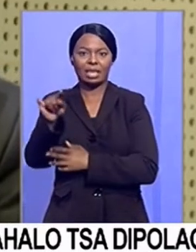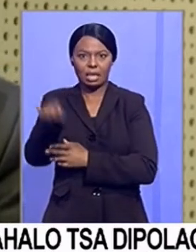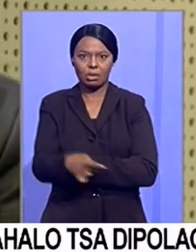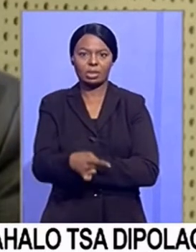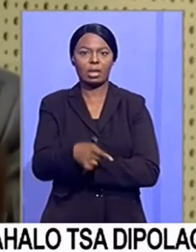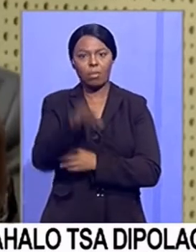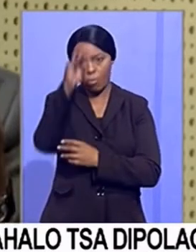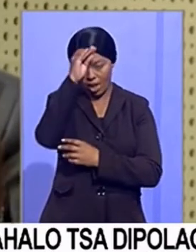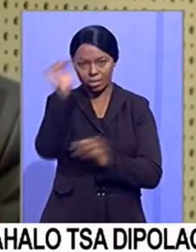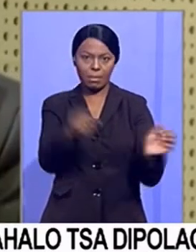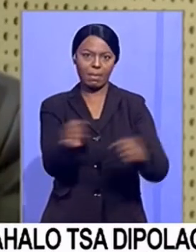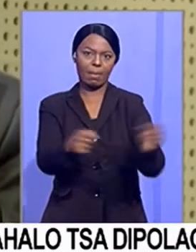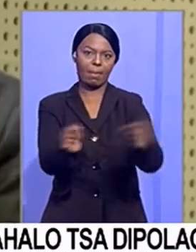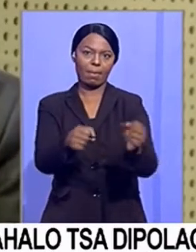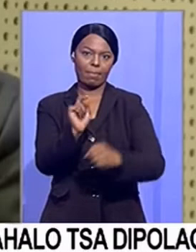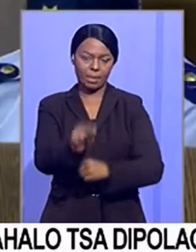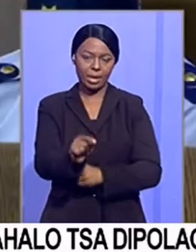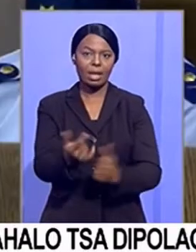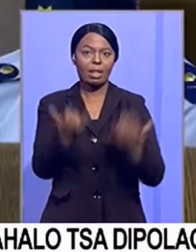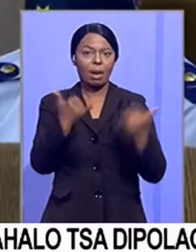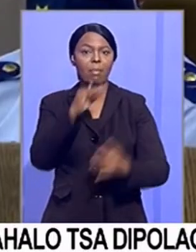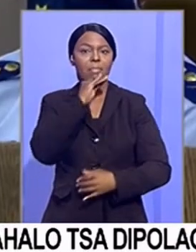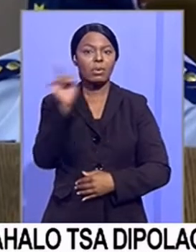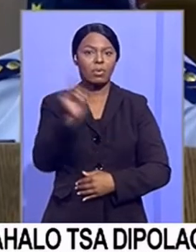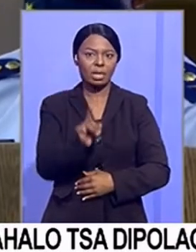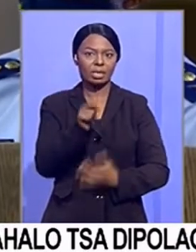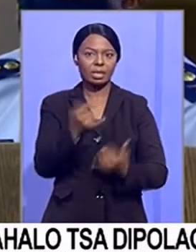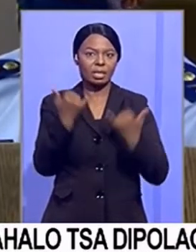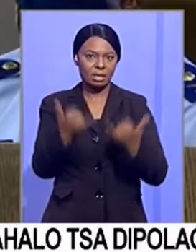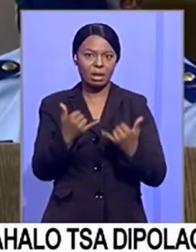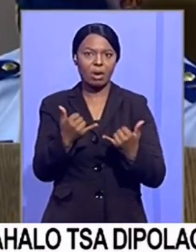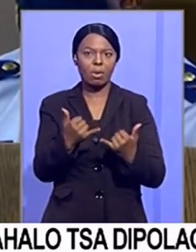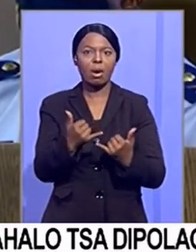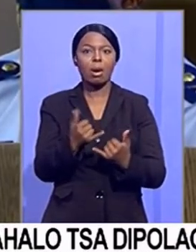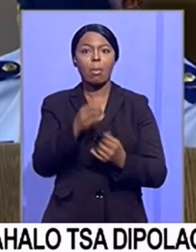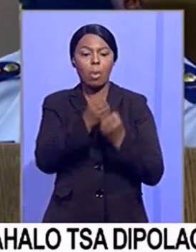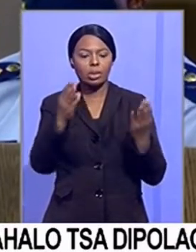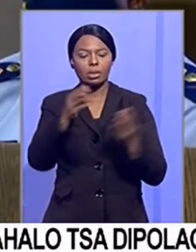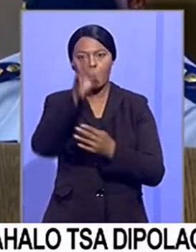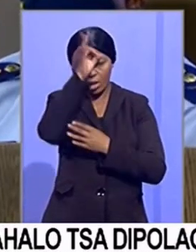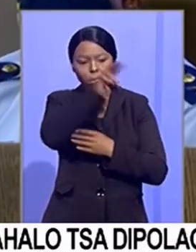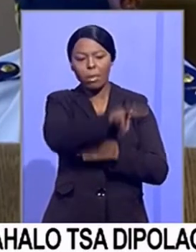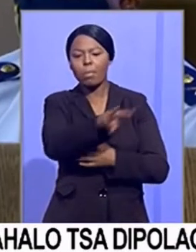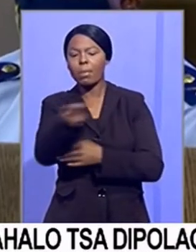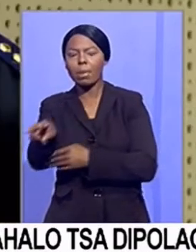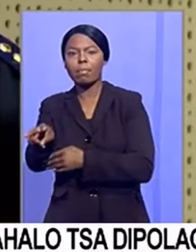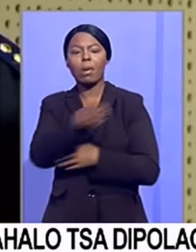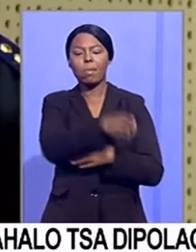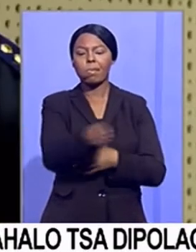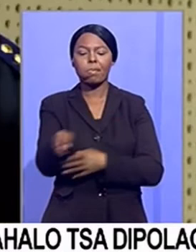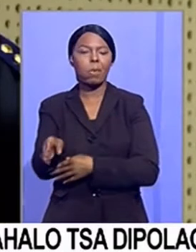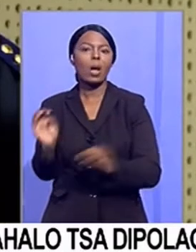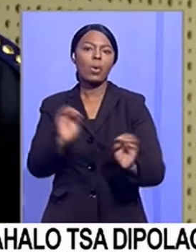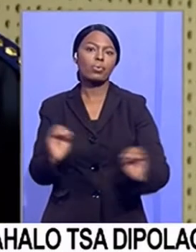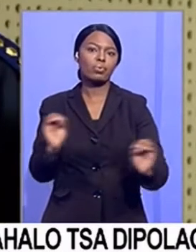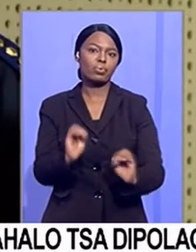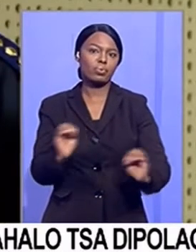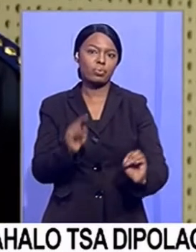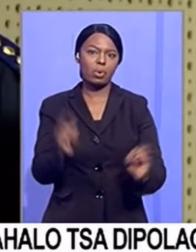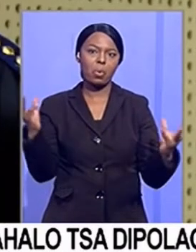number, means that we don't have visibility. Bakhomishenara wa bosetšhaba wa sepodisi a re go tloga